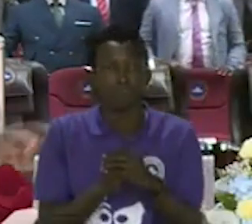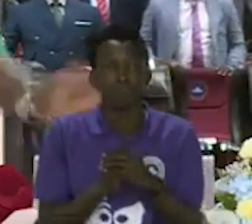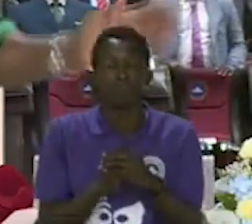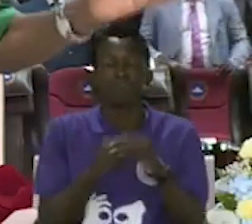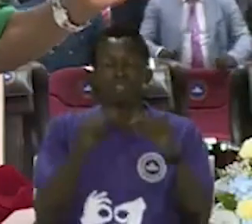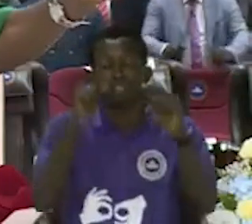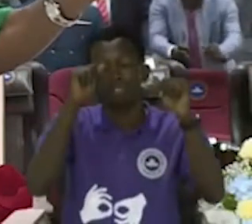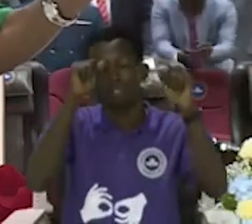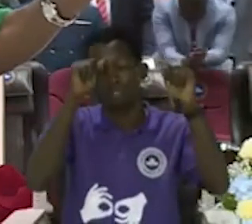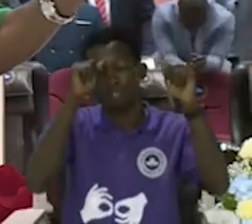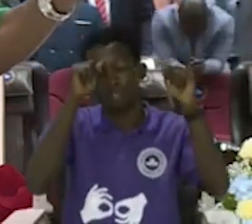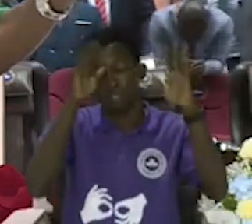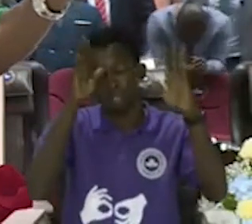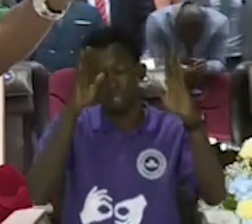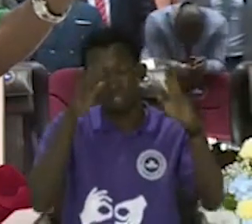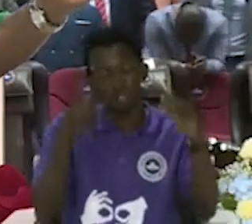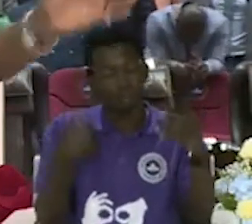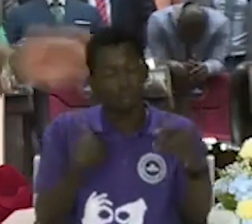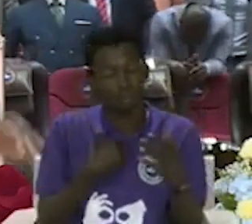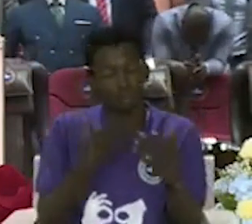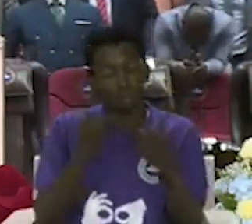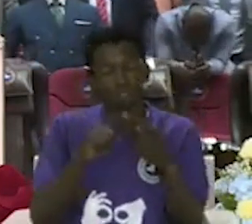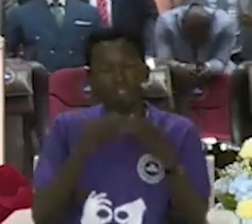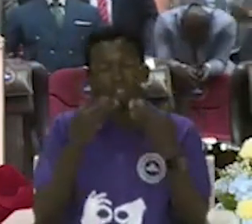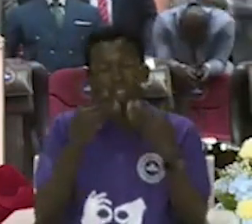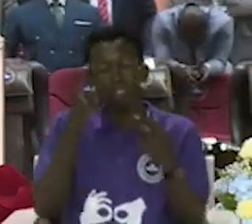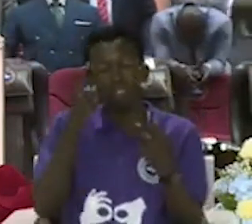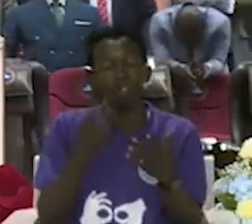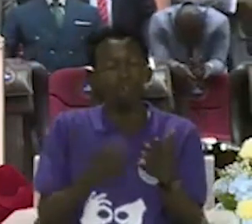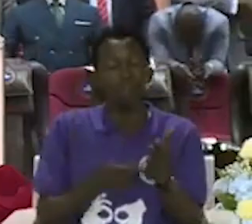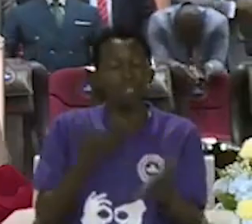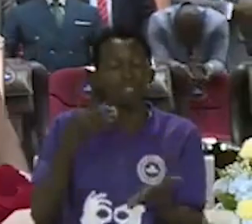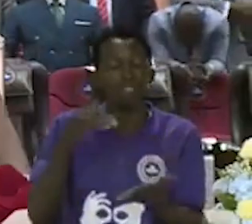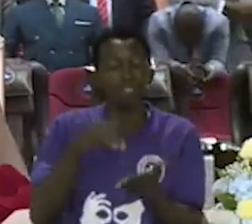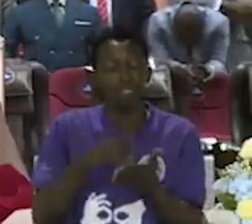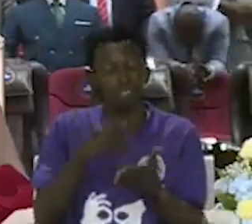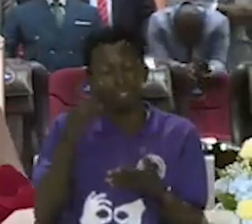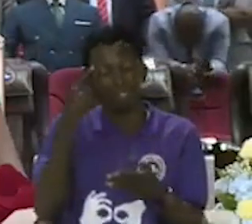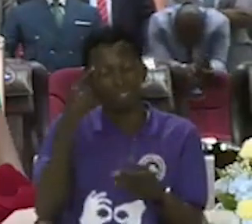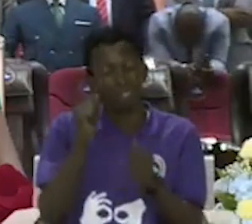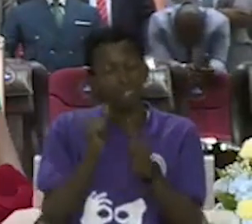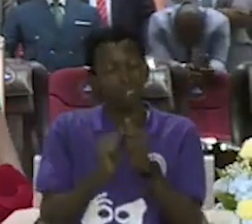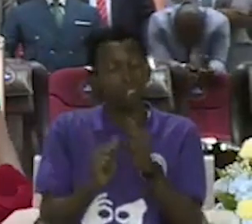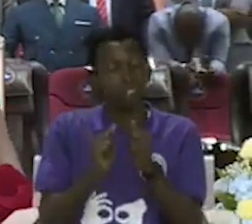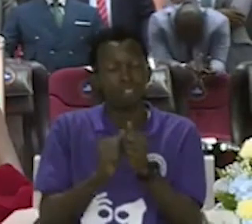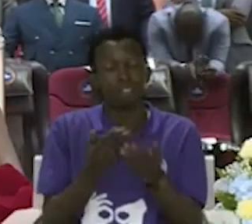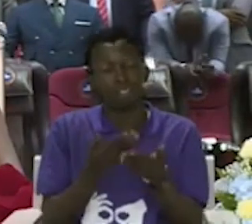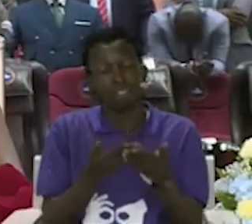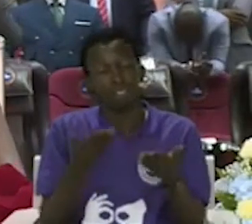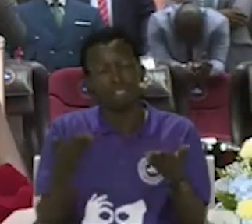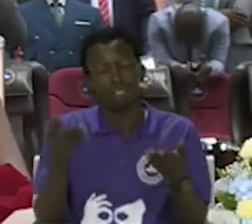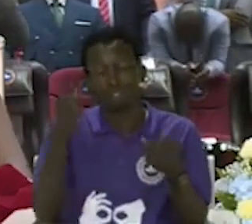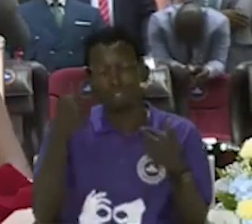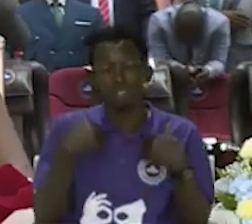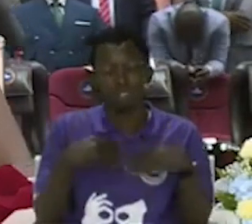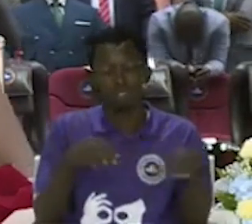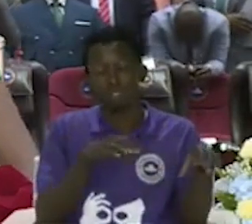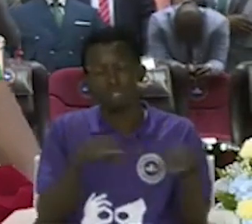Father Almighty, we want to thank you once again for everything you've done